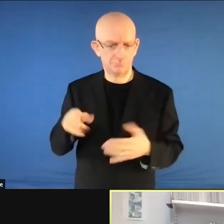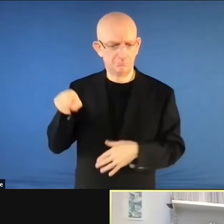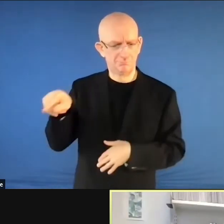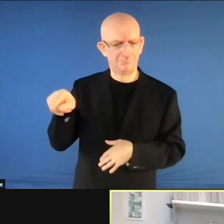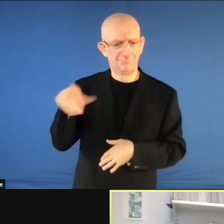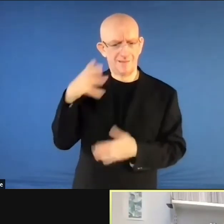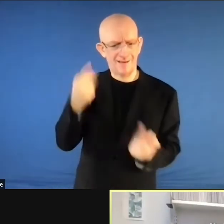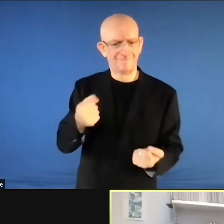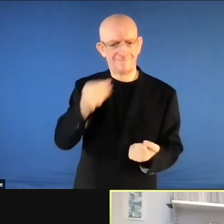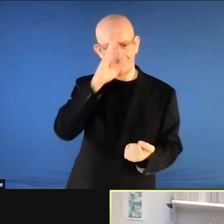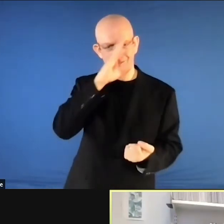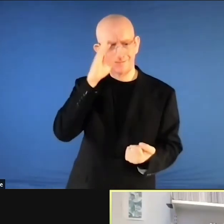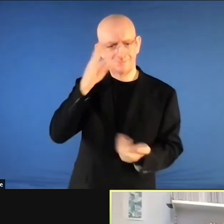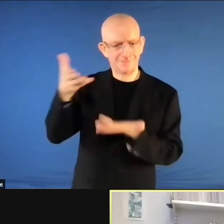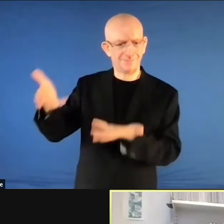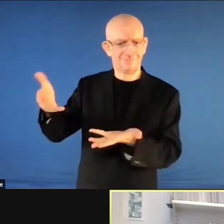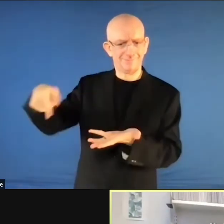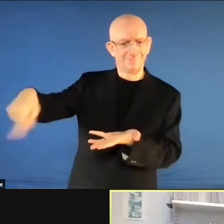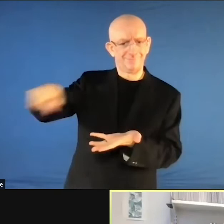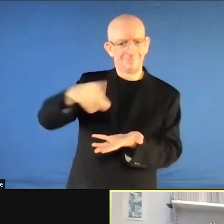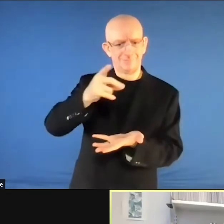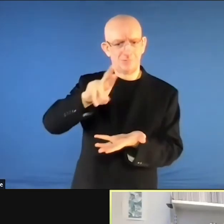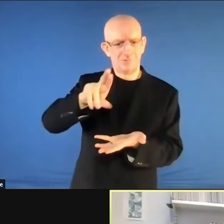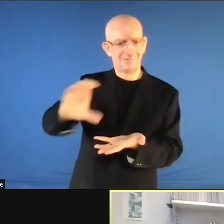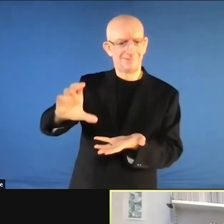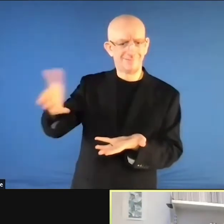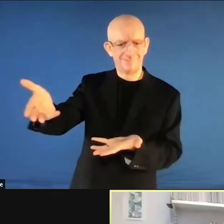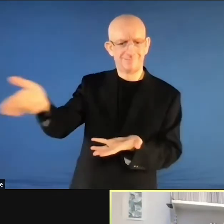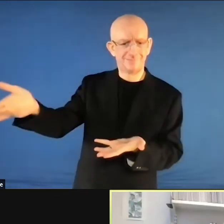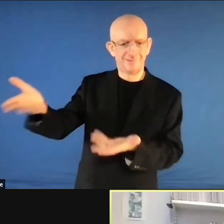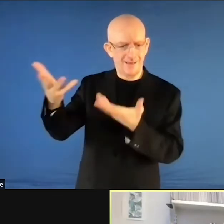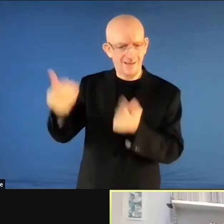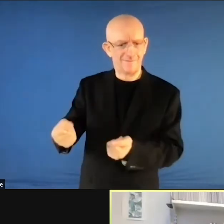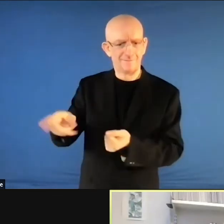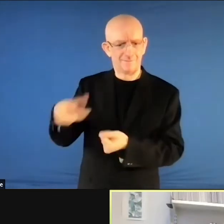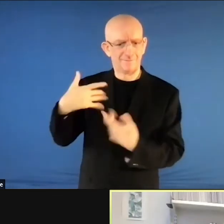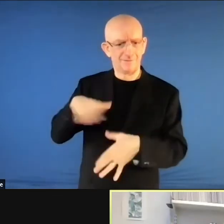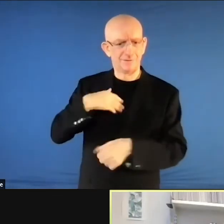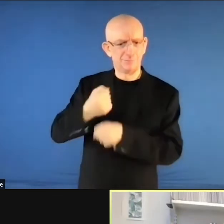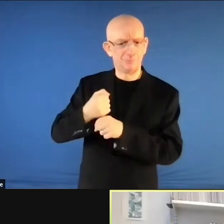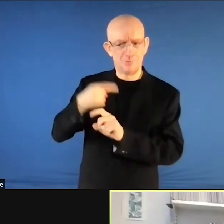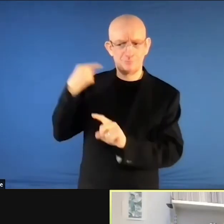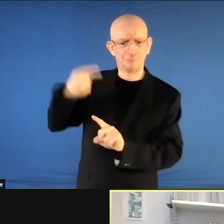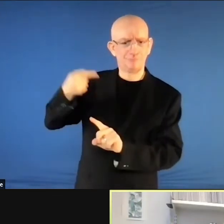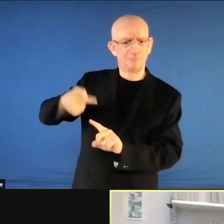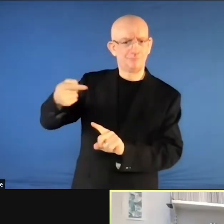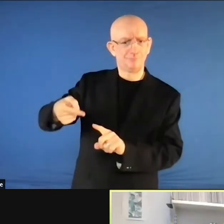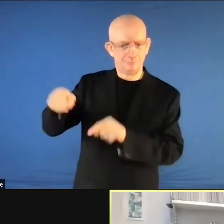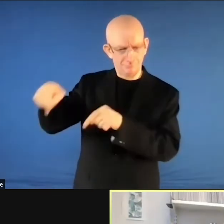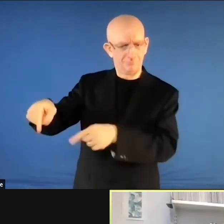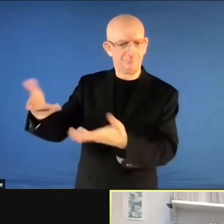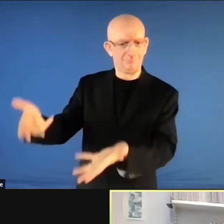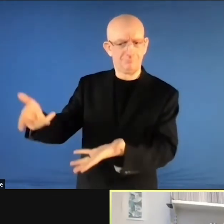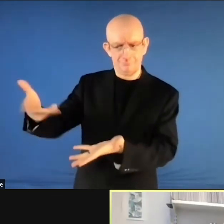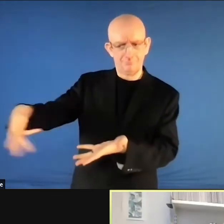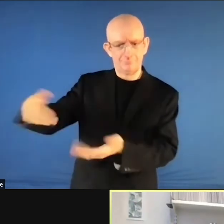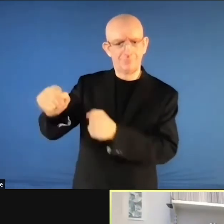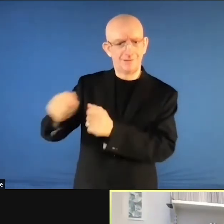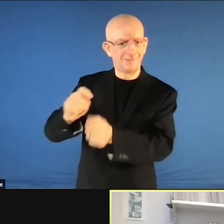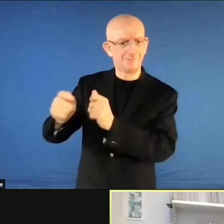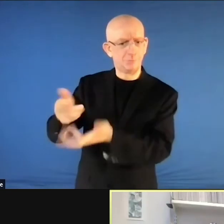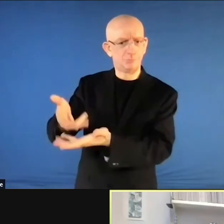in the past, ask them how they would make contact, work with the UNHCR people I know in the